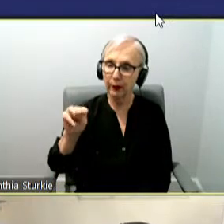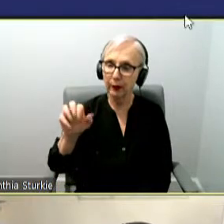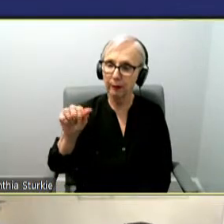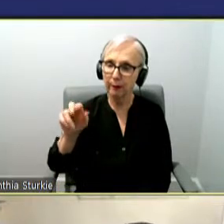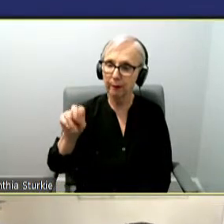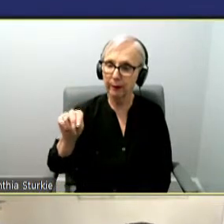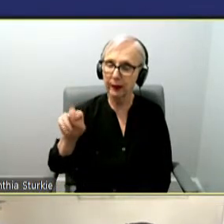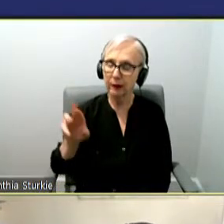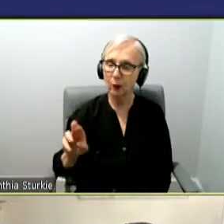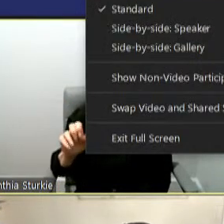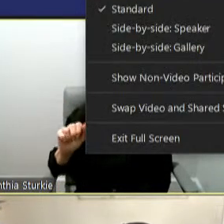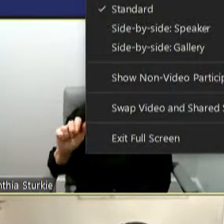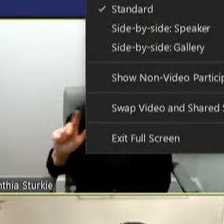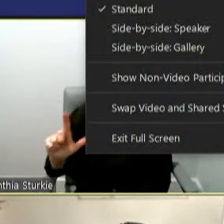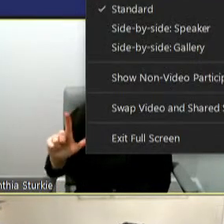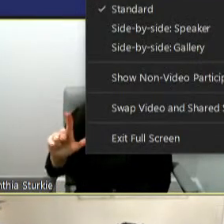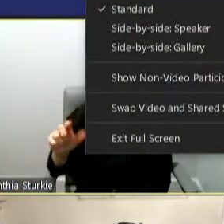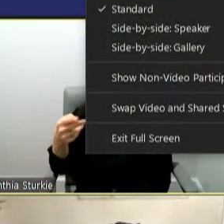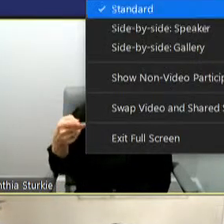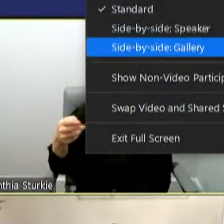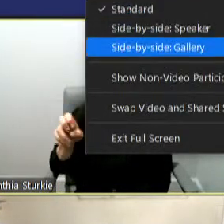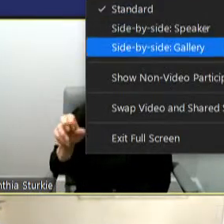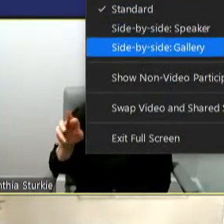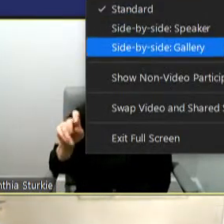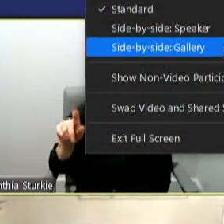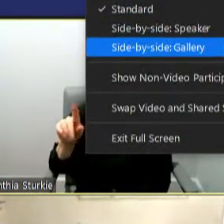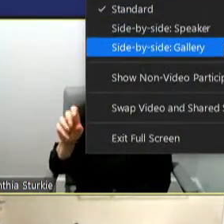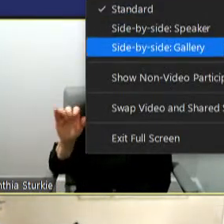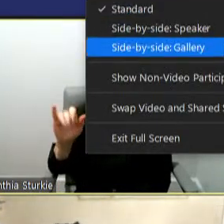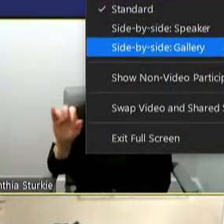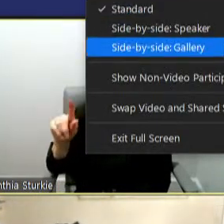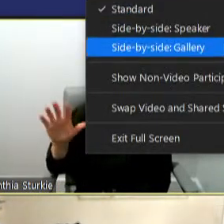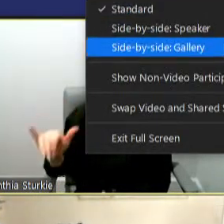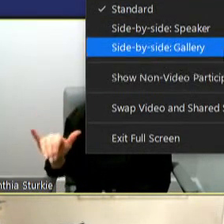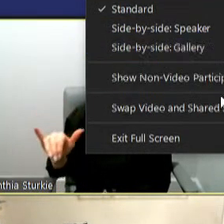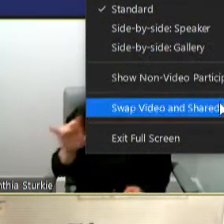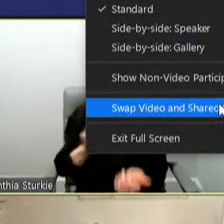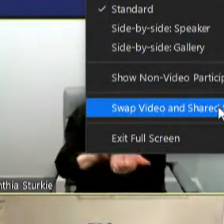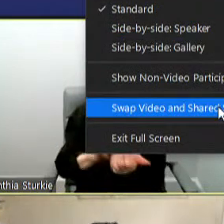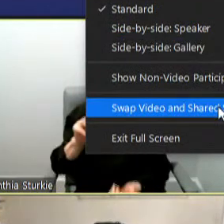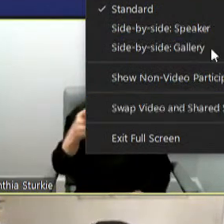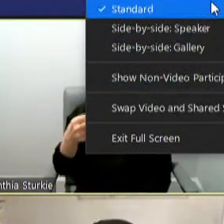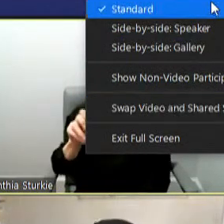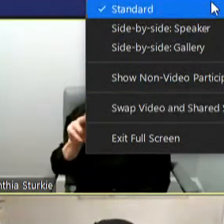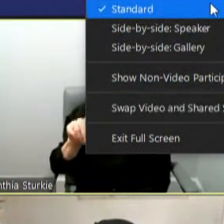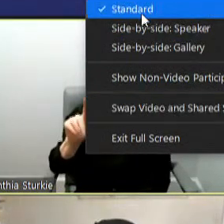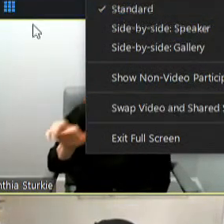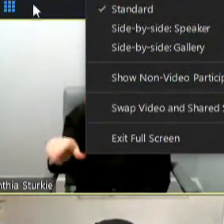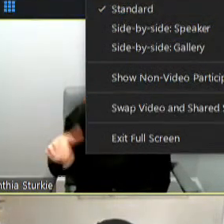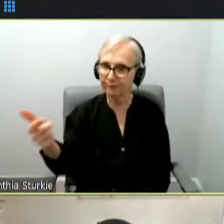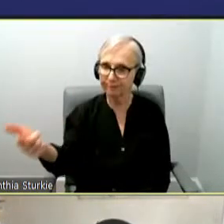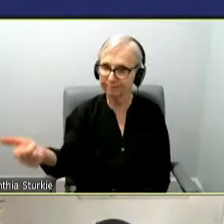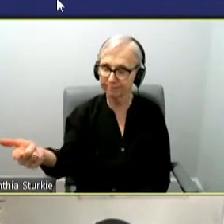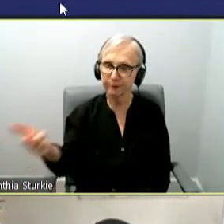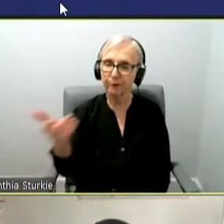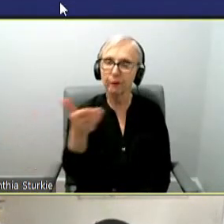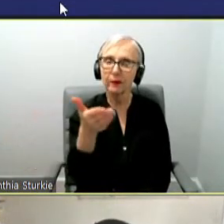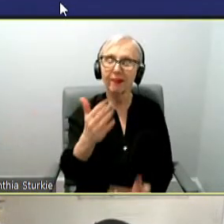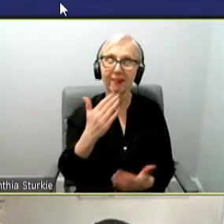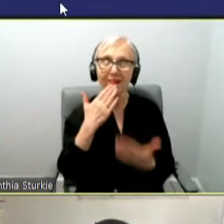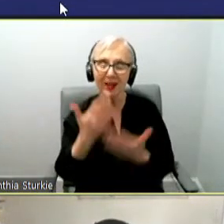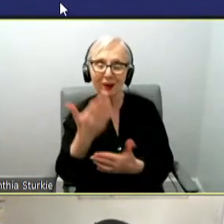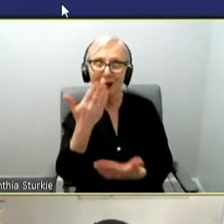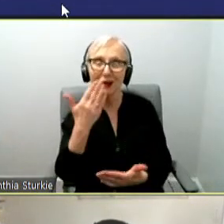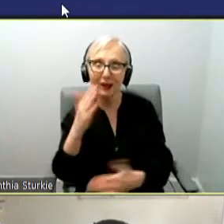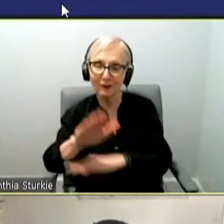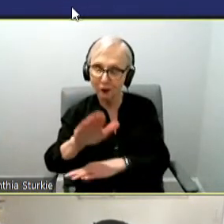Rachel Herlihy, state epidemiologist. And Dr. Herlihy, I'll send it over to you. Great, thank you so much. Good afternoon,